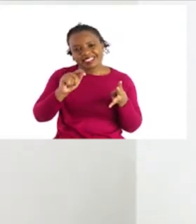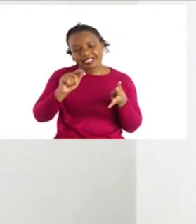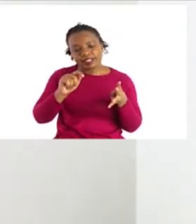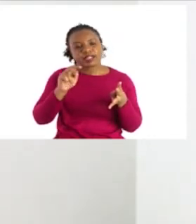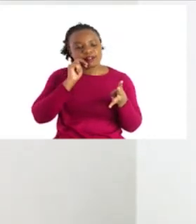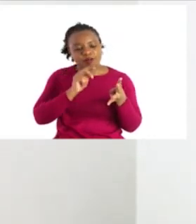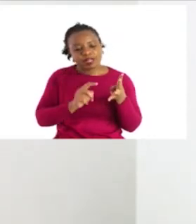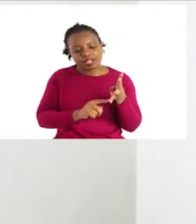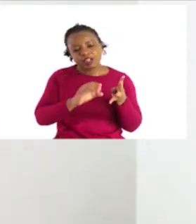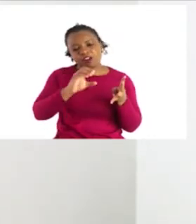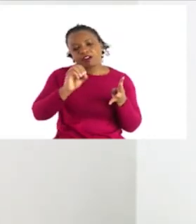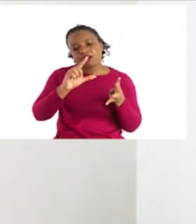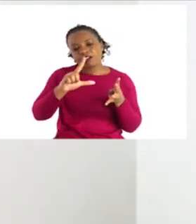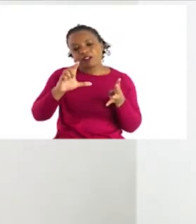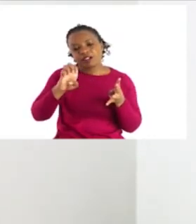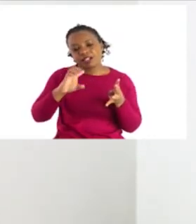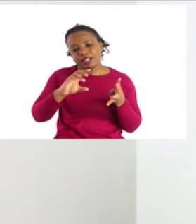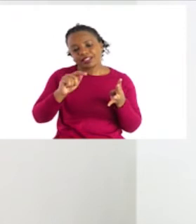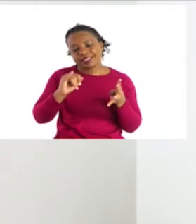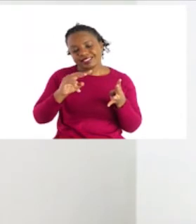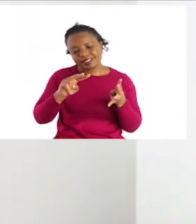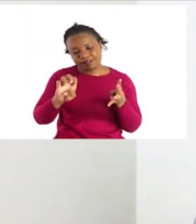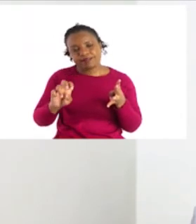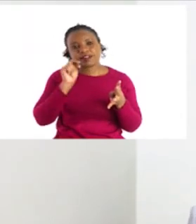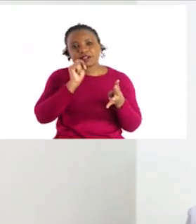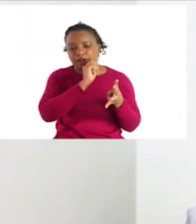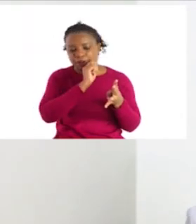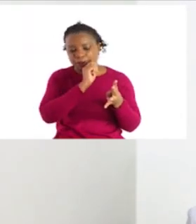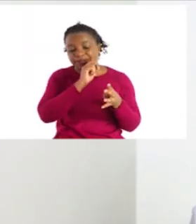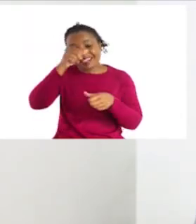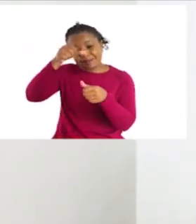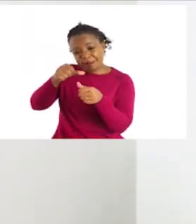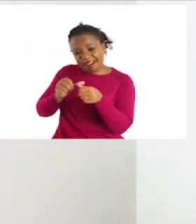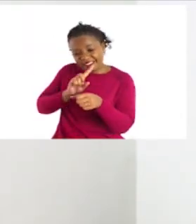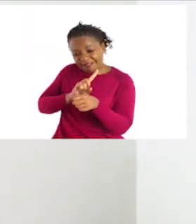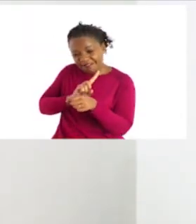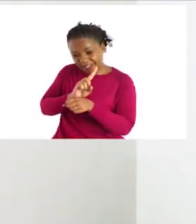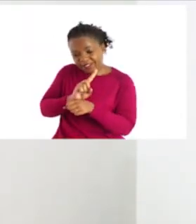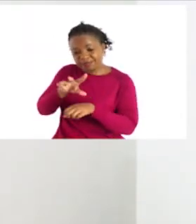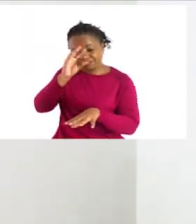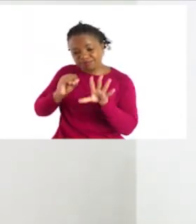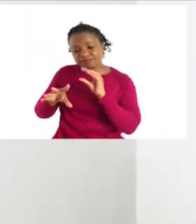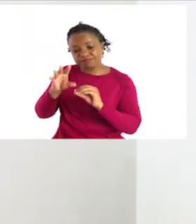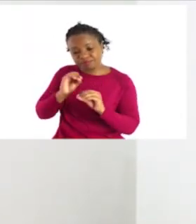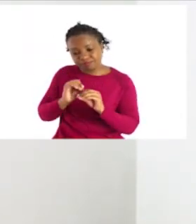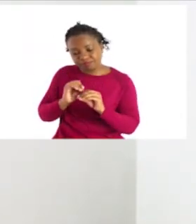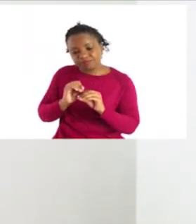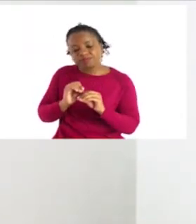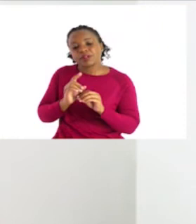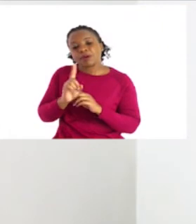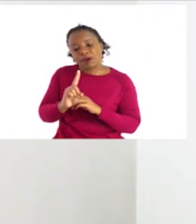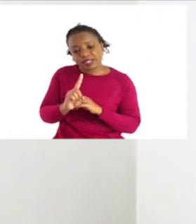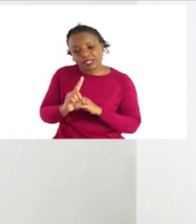and collective nouns. Now, remember in our first lesson, we did common nouns